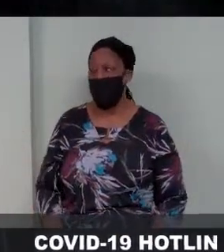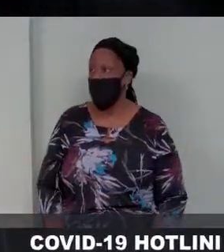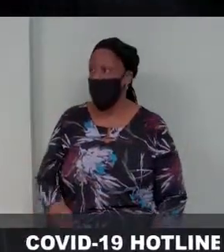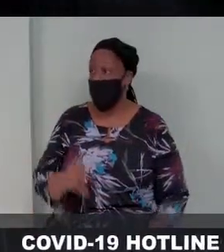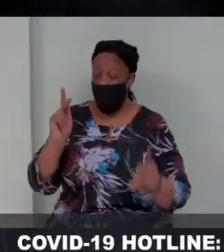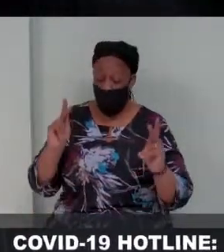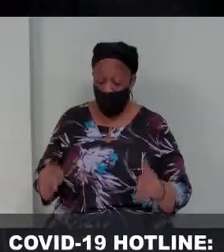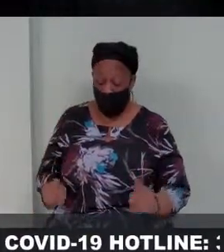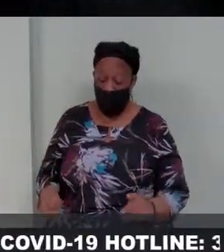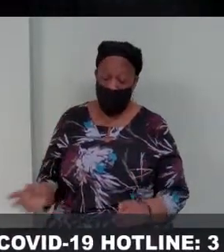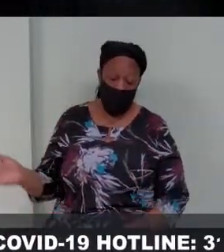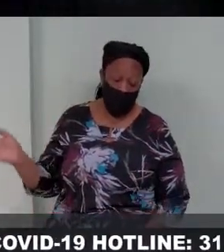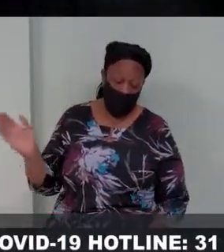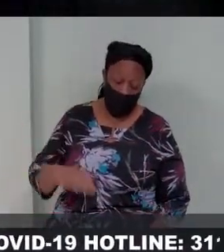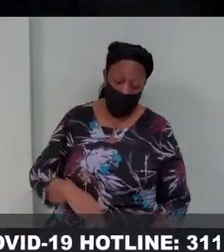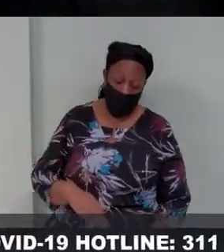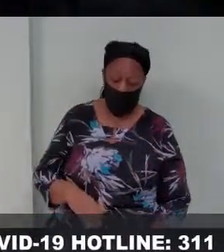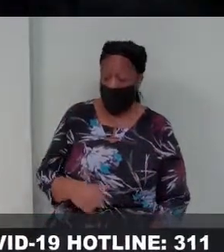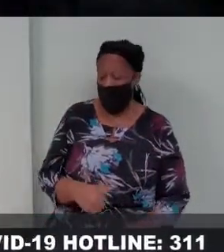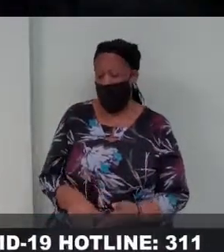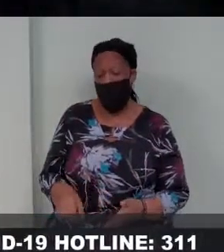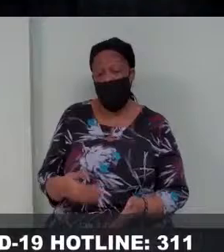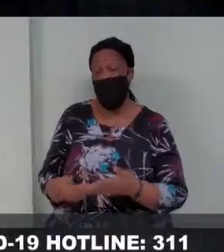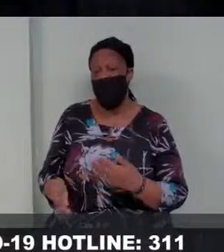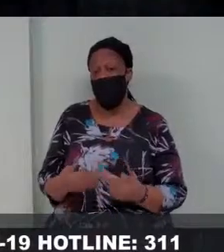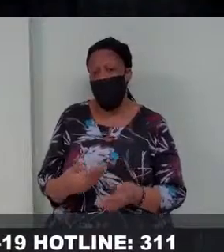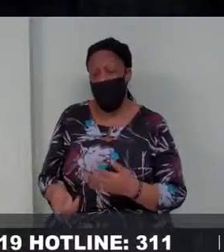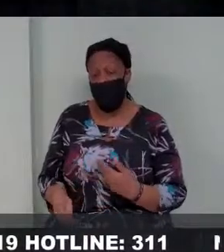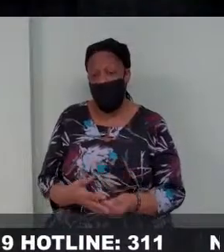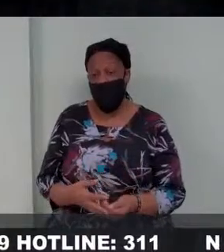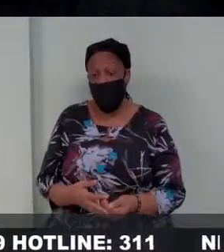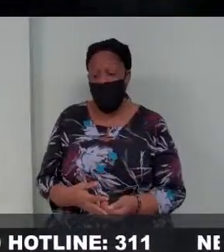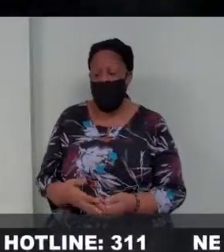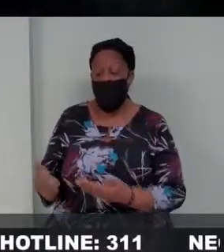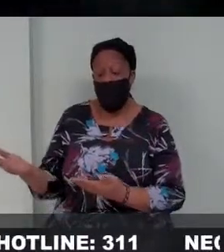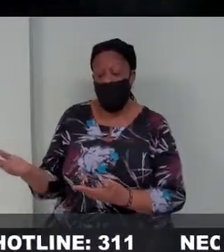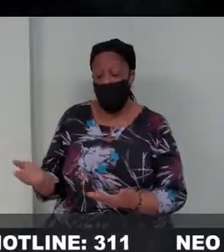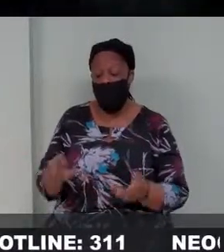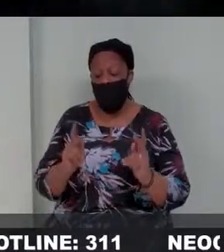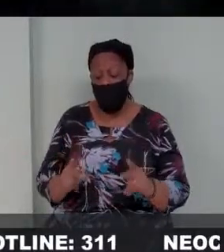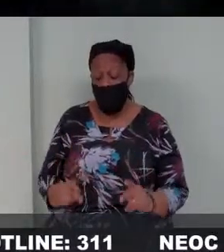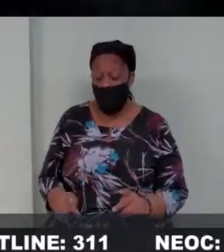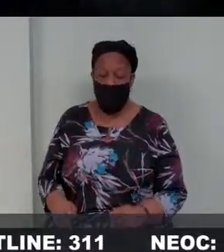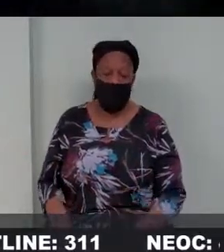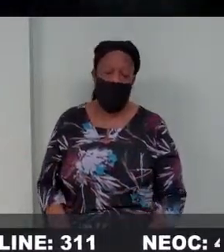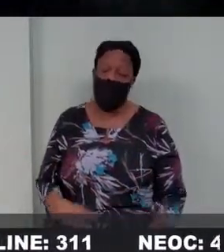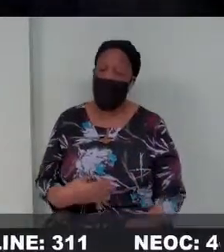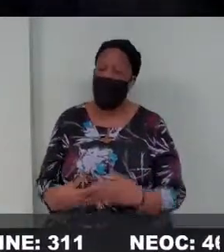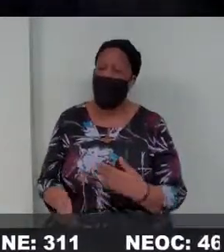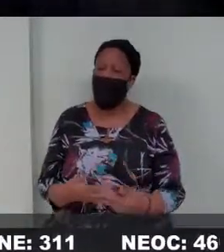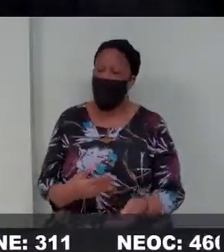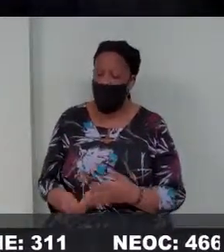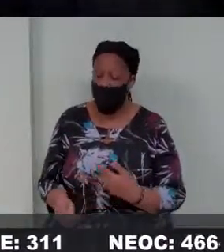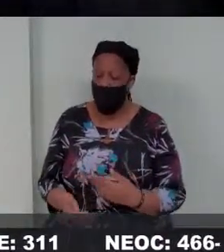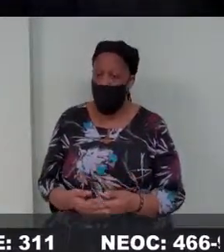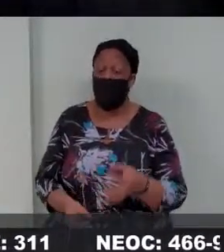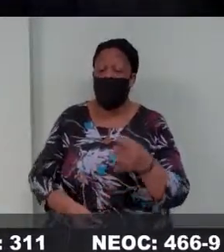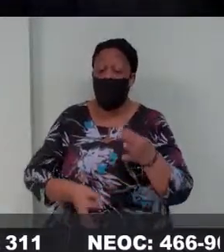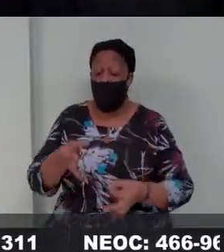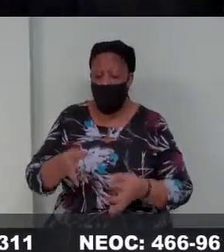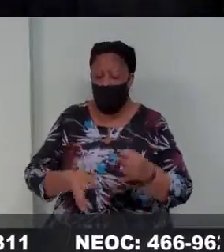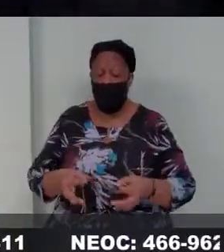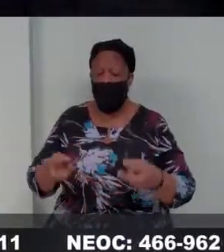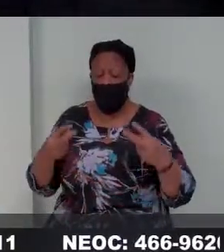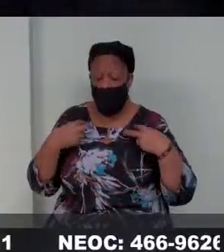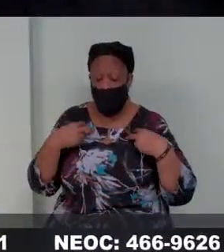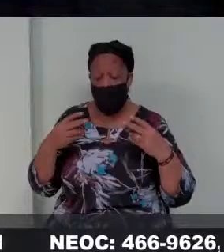whether on payment or not, or whether invitation is implied or express. So if you're having a